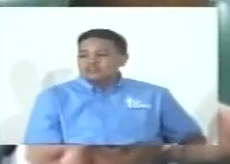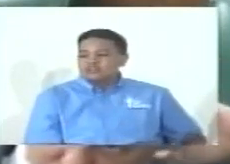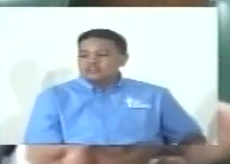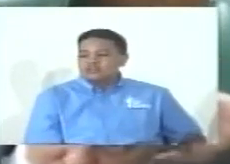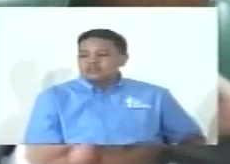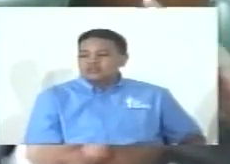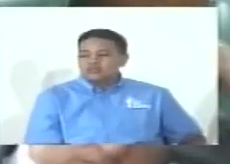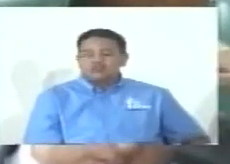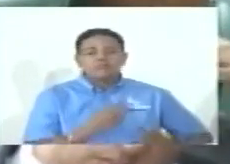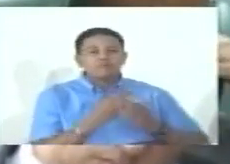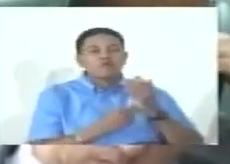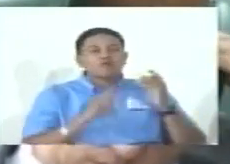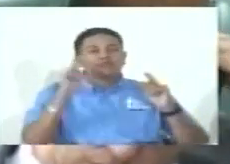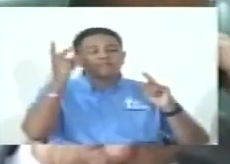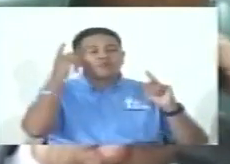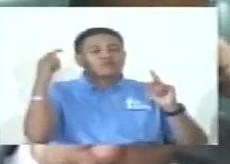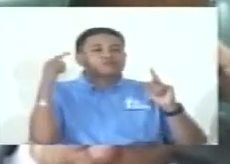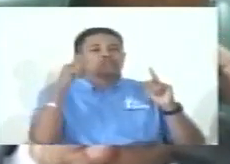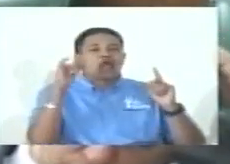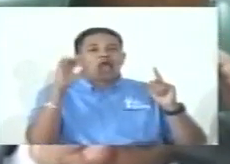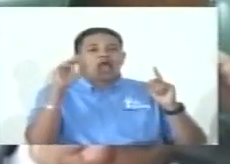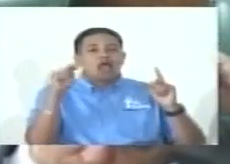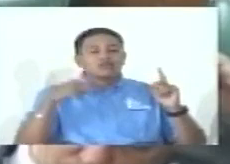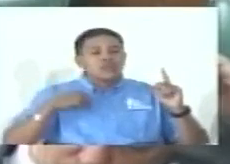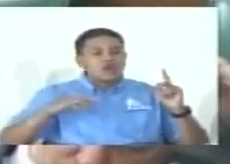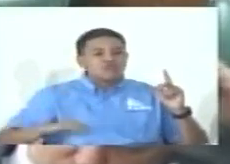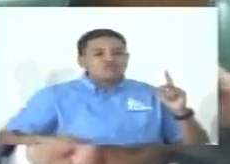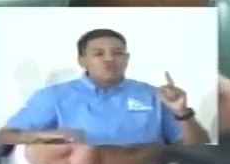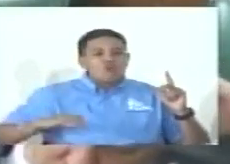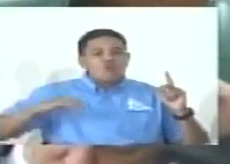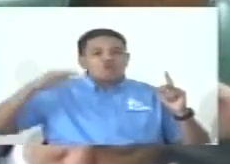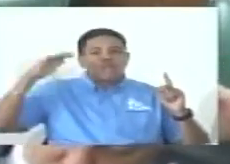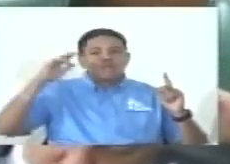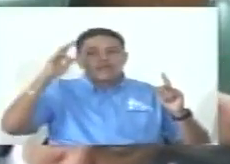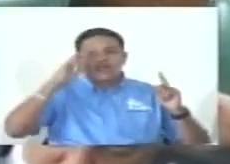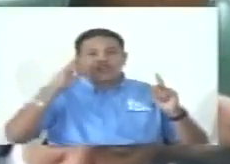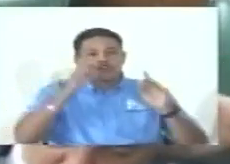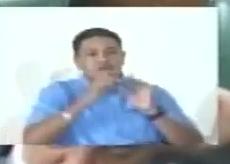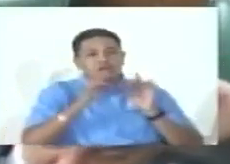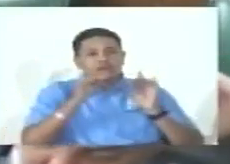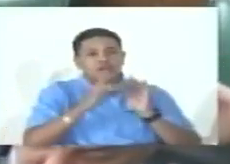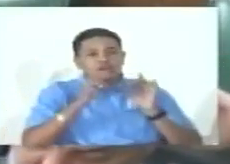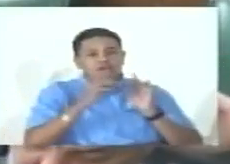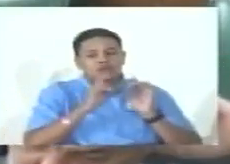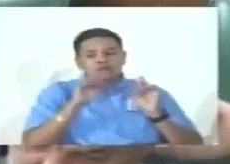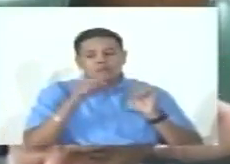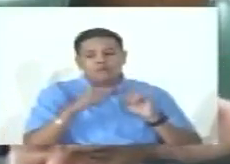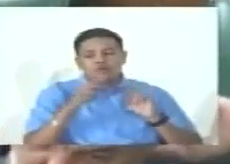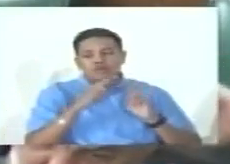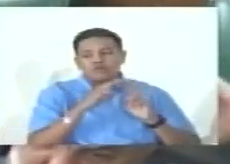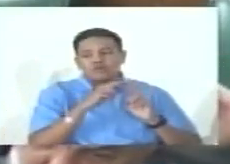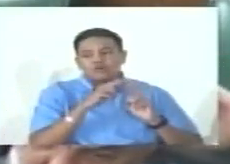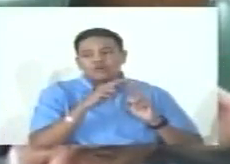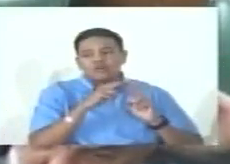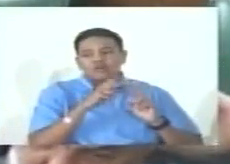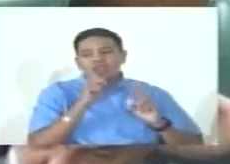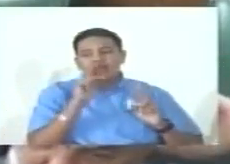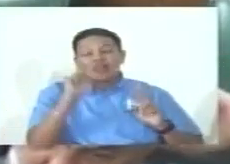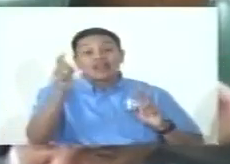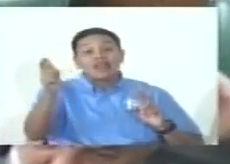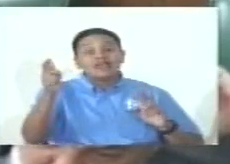political icons that I grew up hearing of and later came to